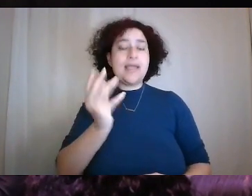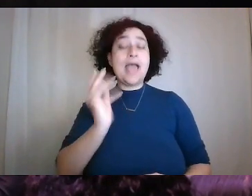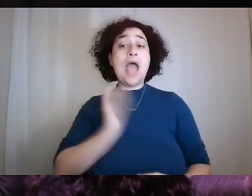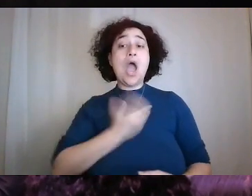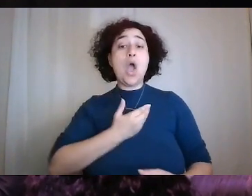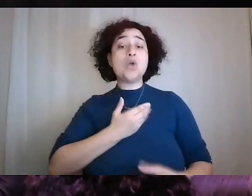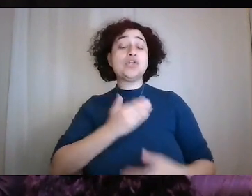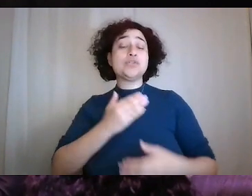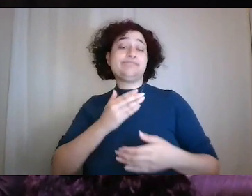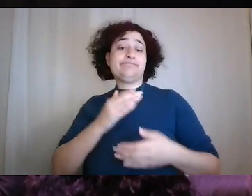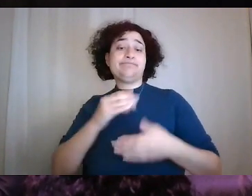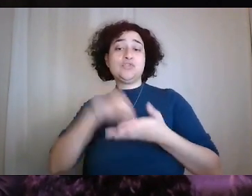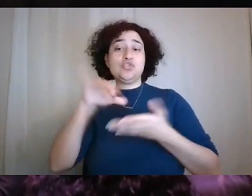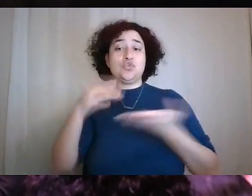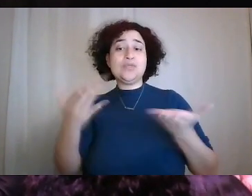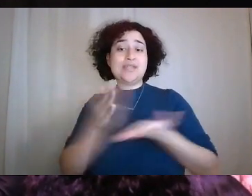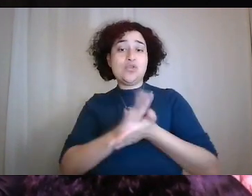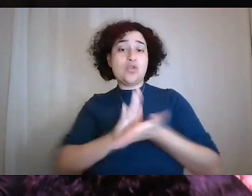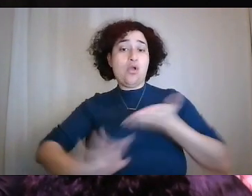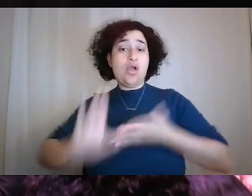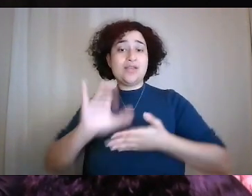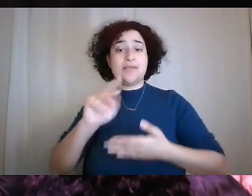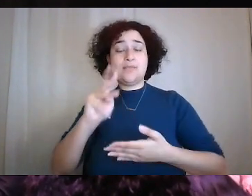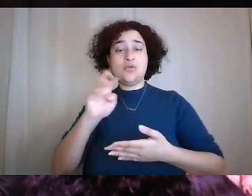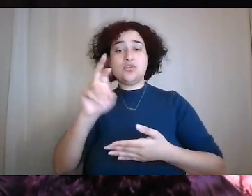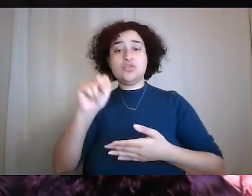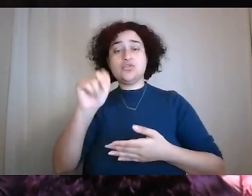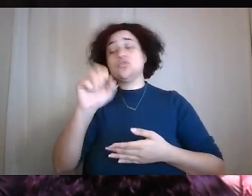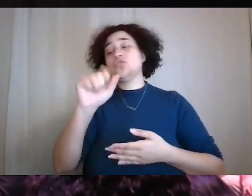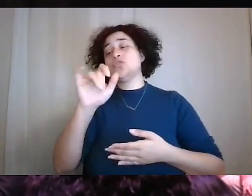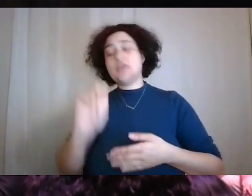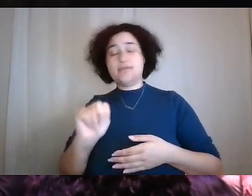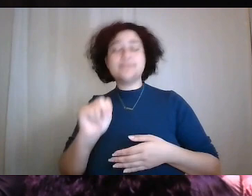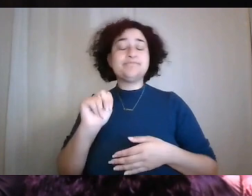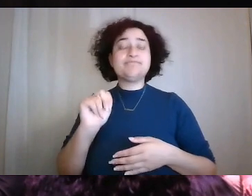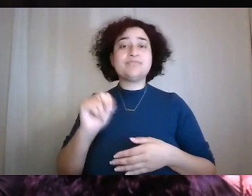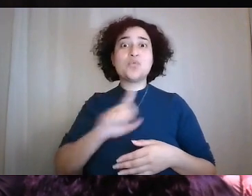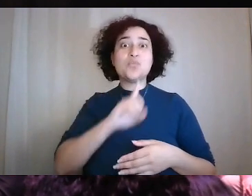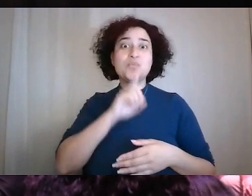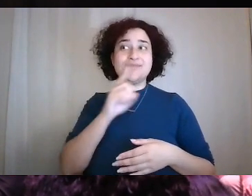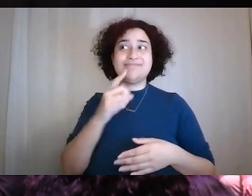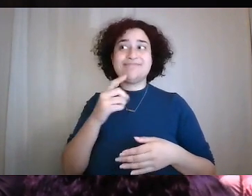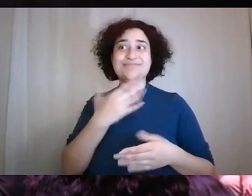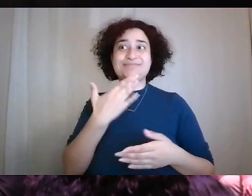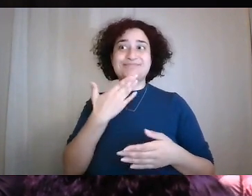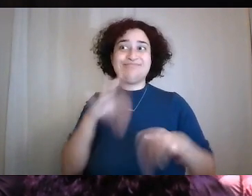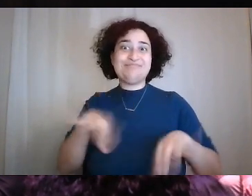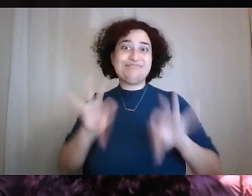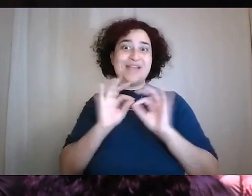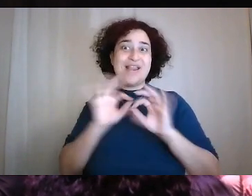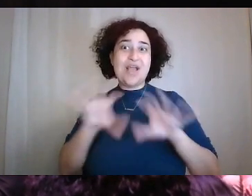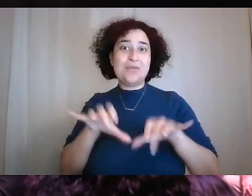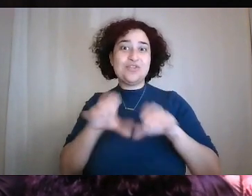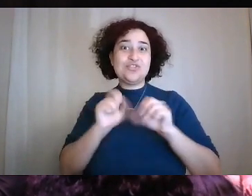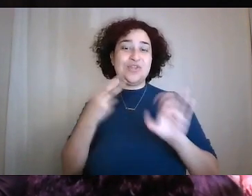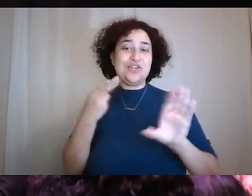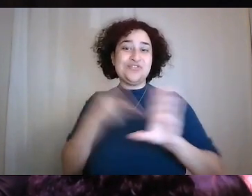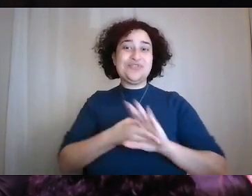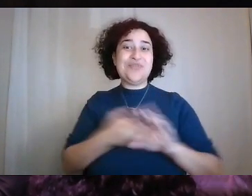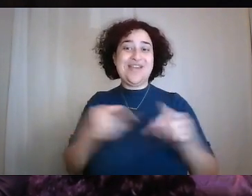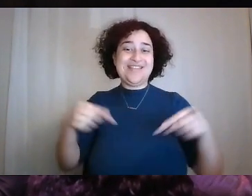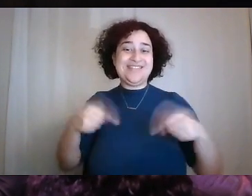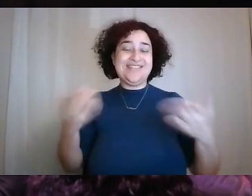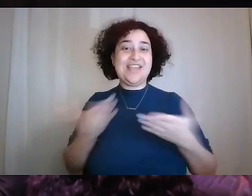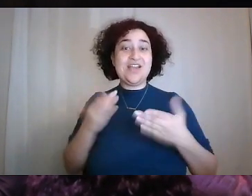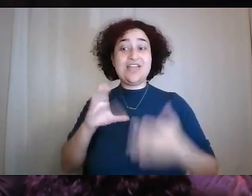engage with HowlRound and with that, the incredible work that the LTC is doing has just been